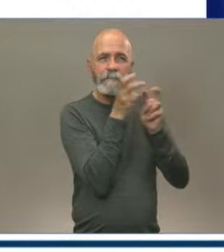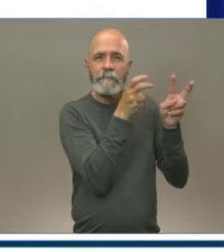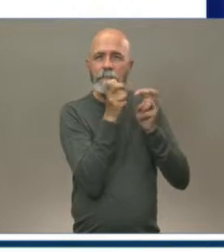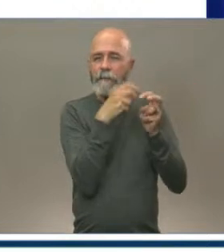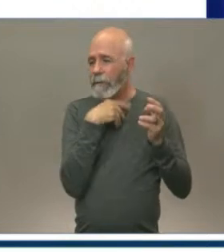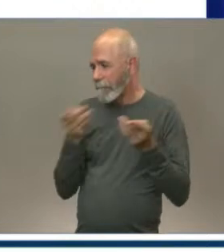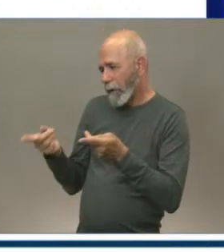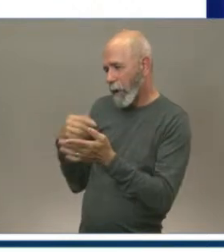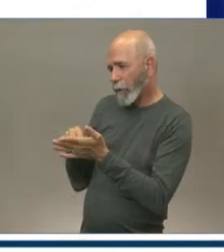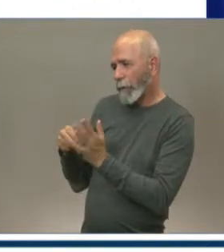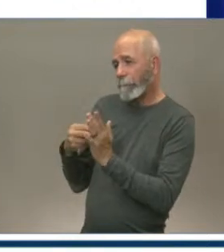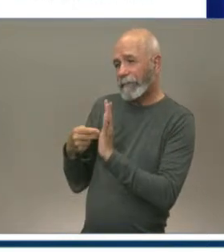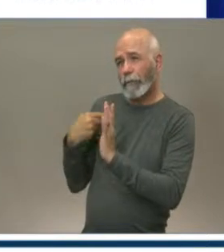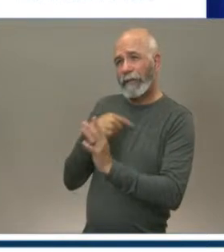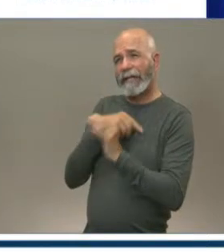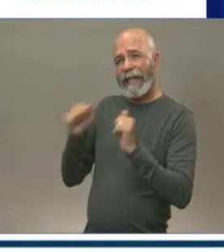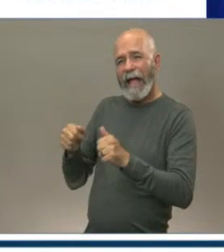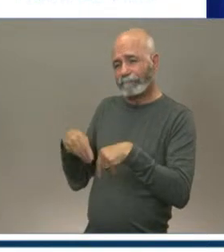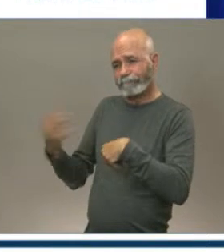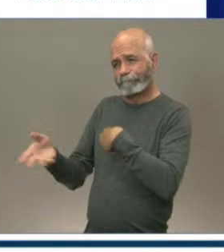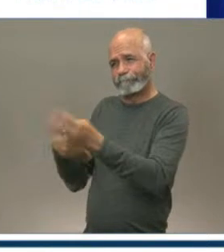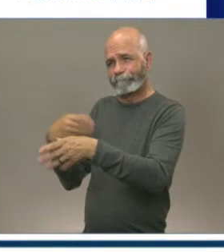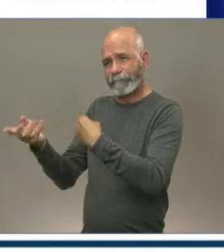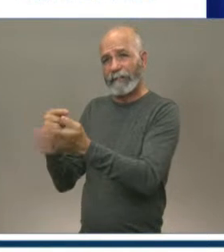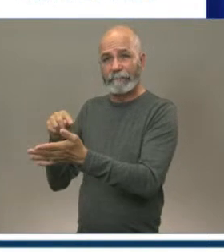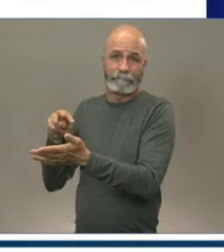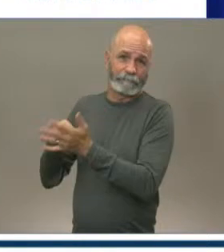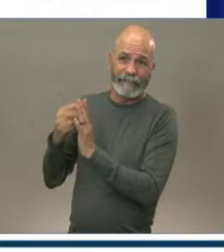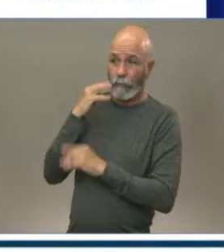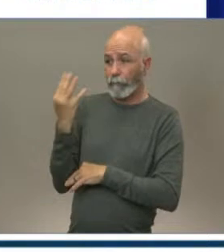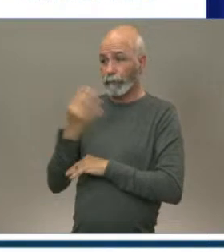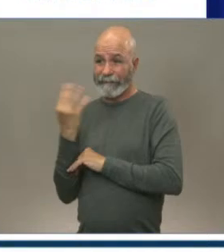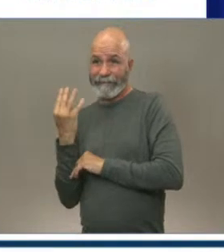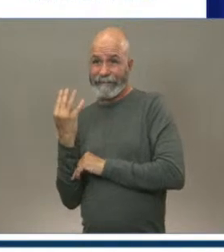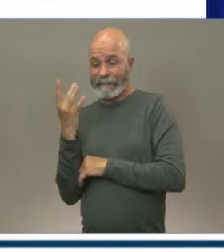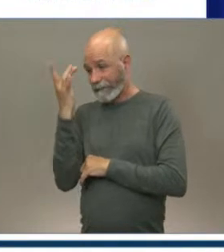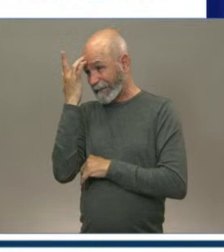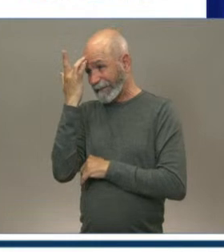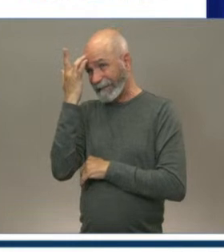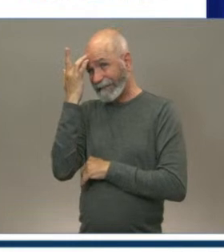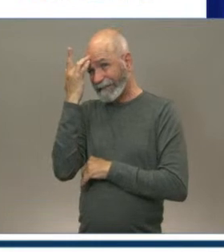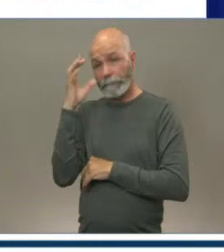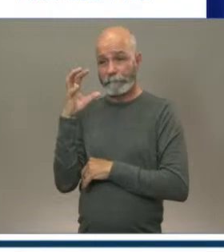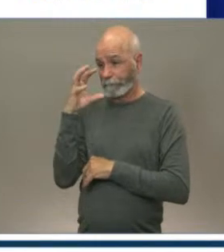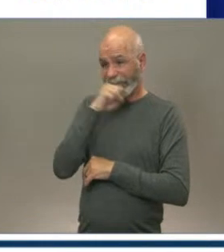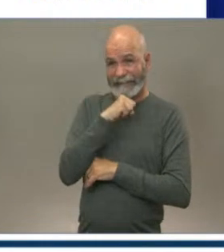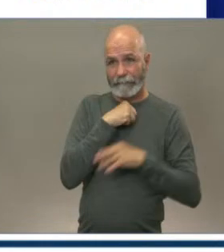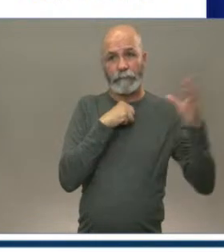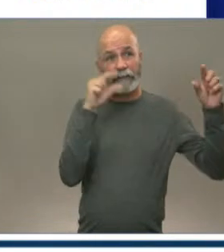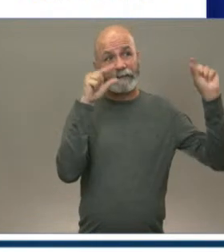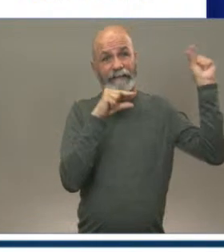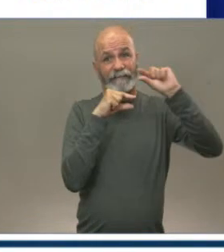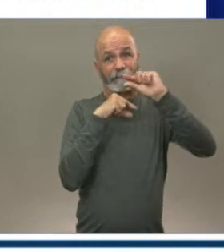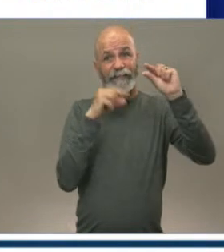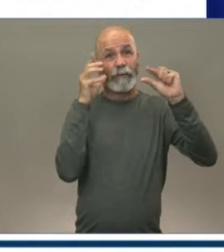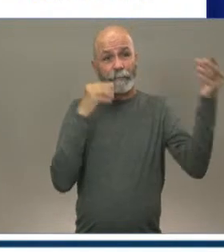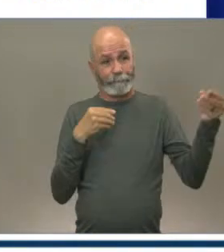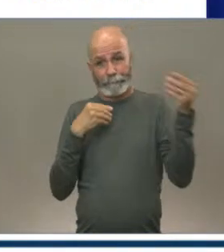those that are missing 4 sick days, that they have that eligibility, and it's paid by the government, not the